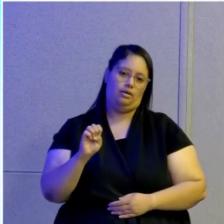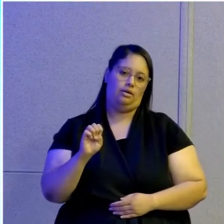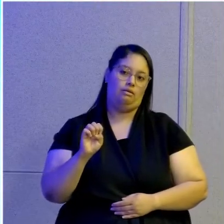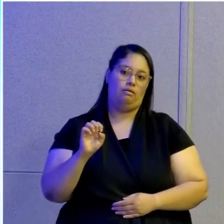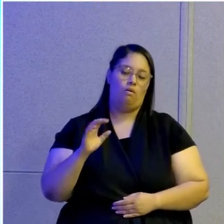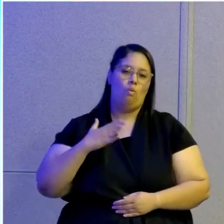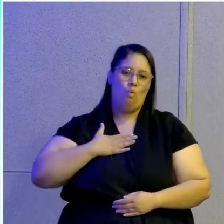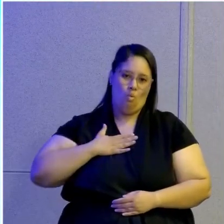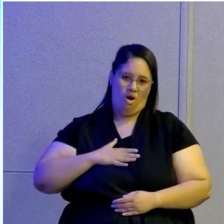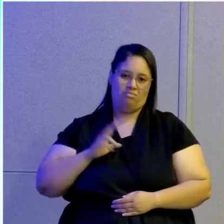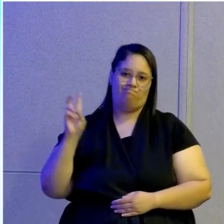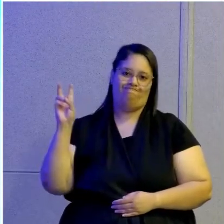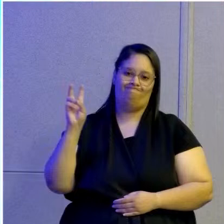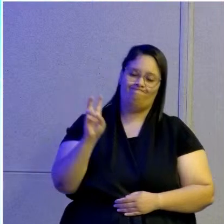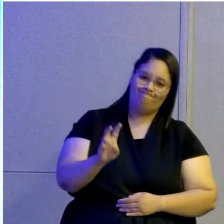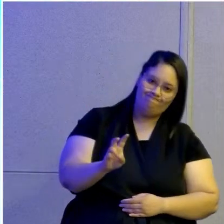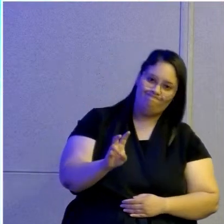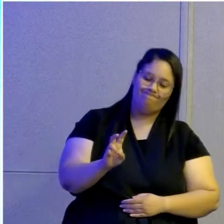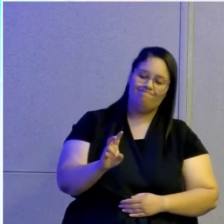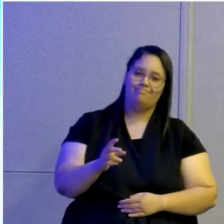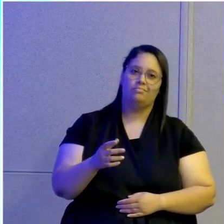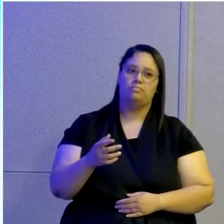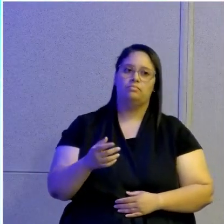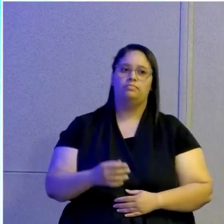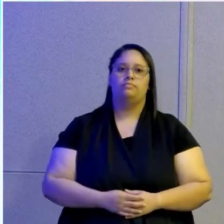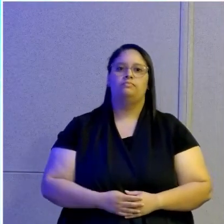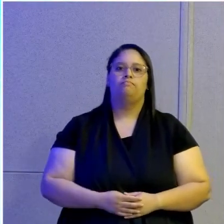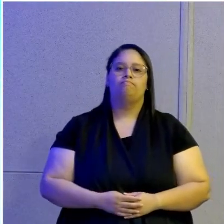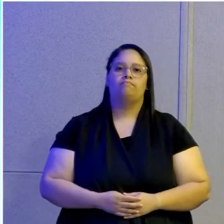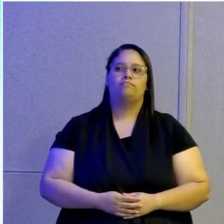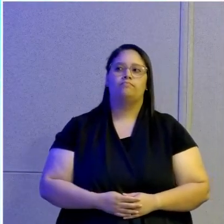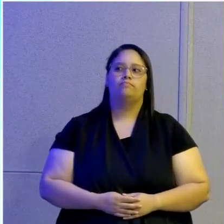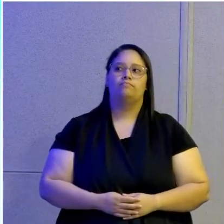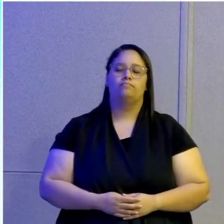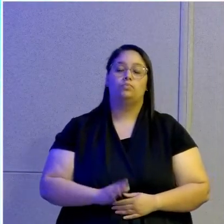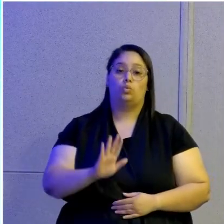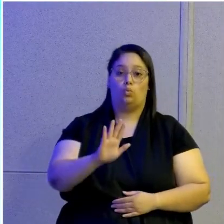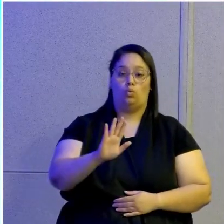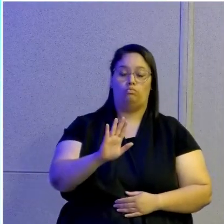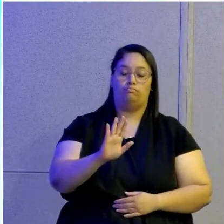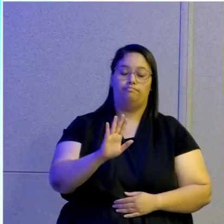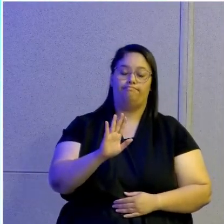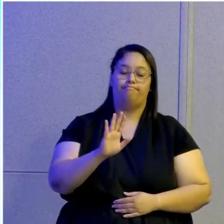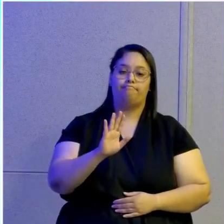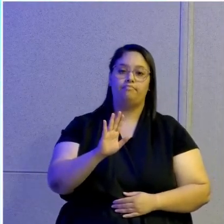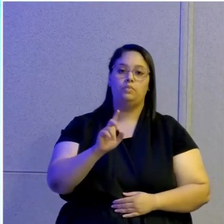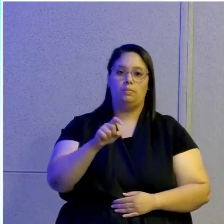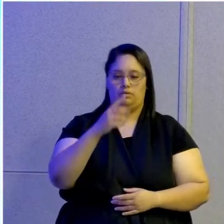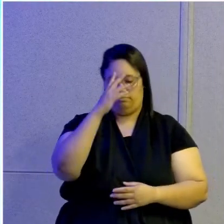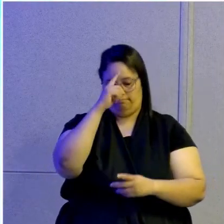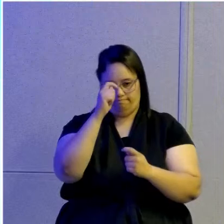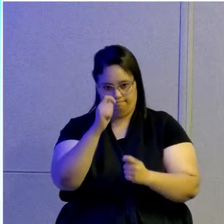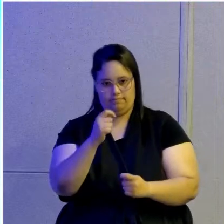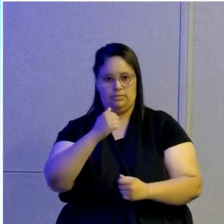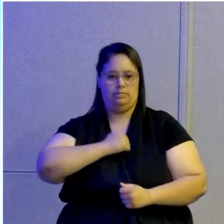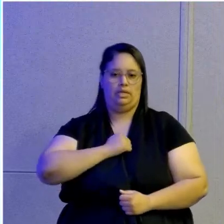wanted to be here. Unfortunately, before I go there, let me acknowledge my